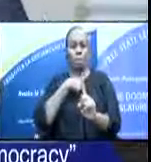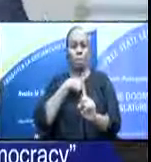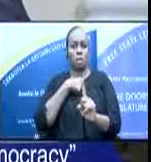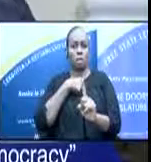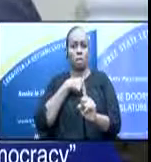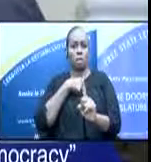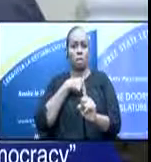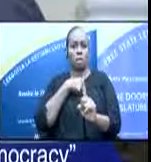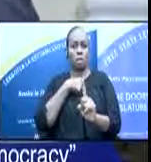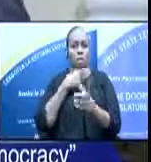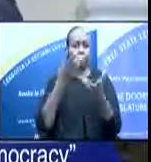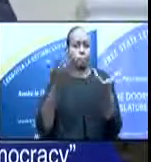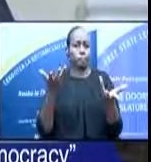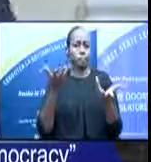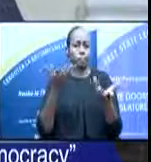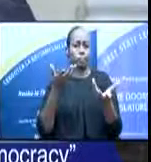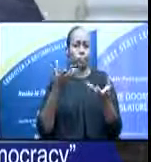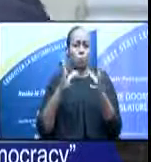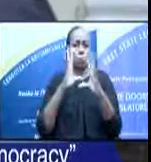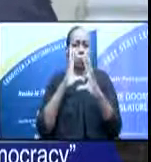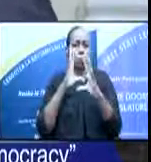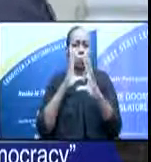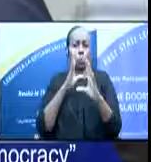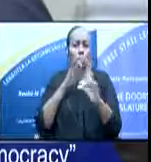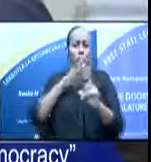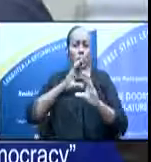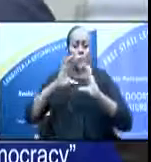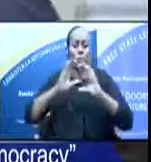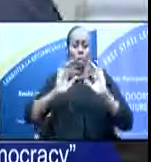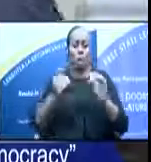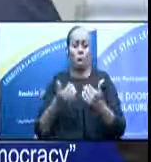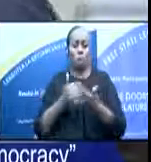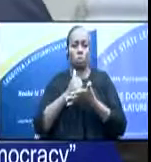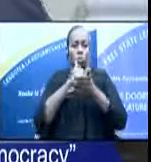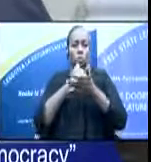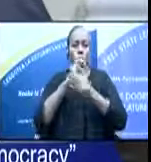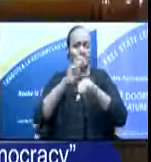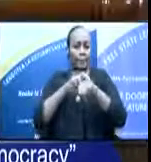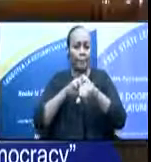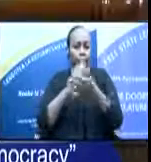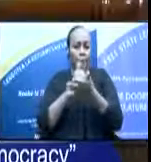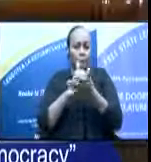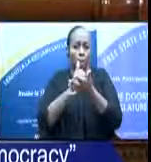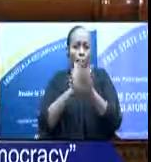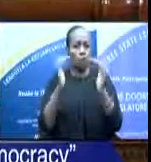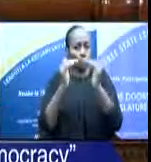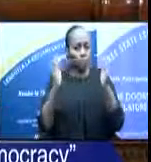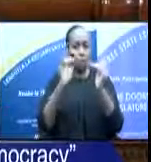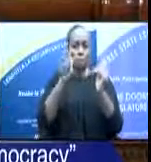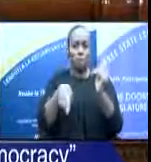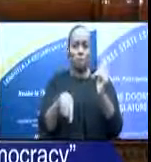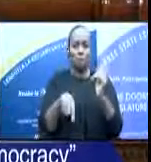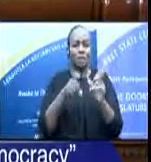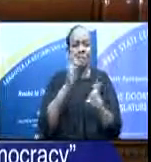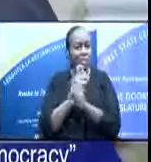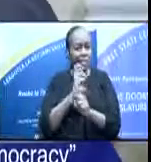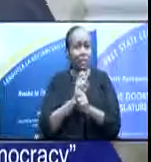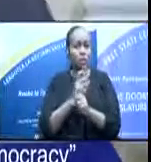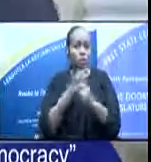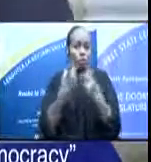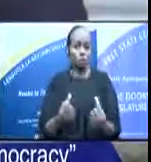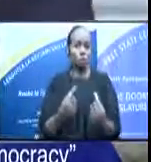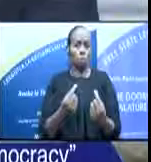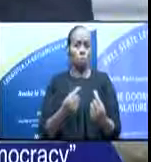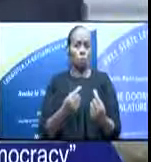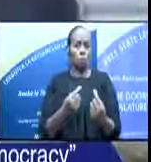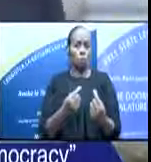we have to speak to you to actually ask your assistant to just be consistent? Okay. It's difficult for us to do that.